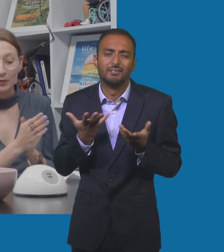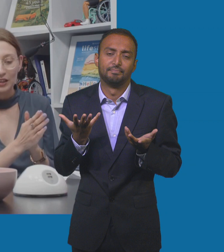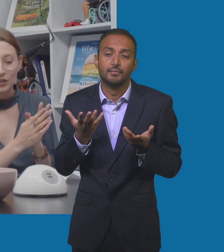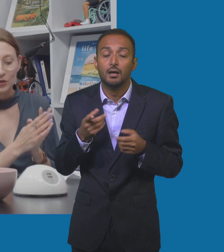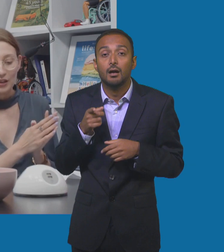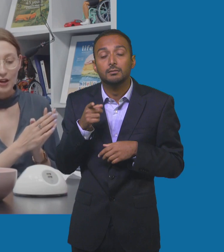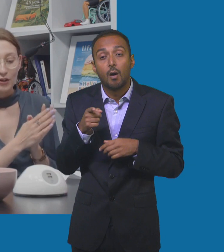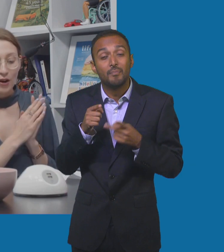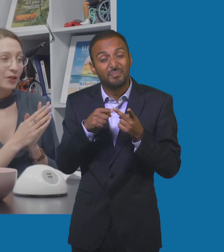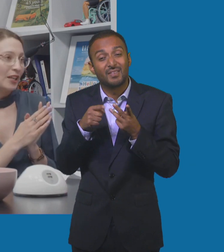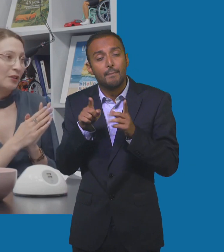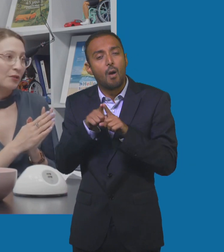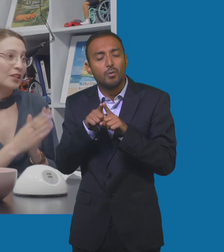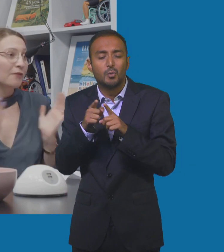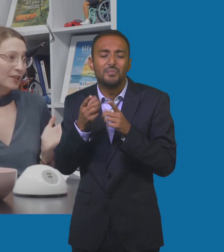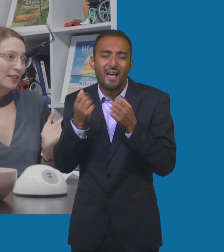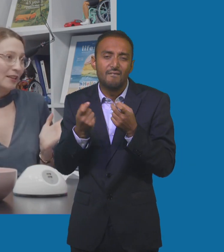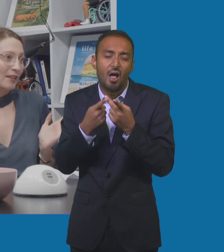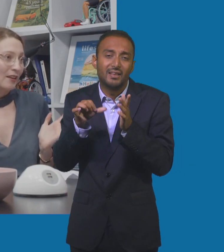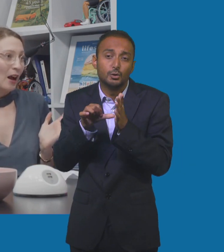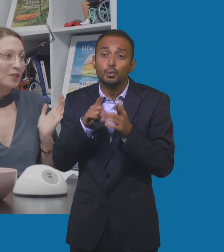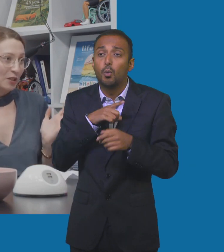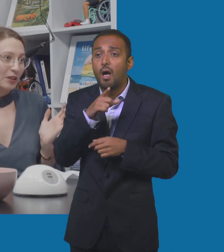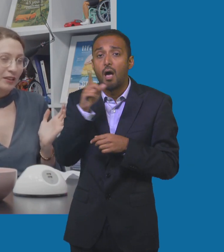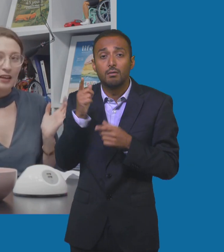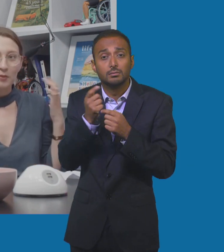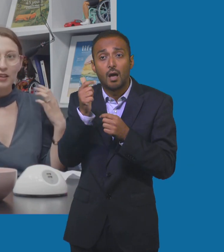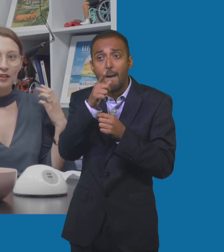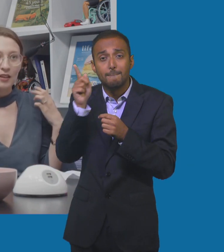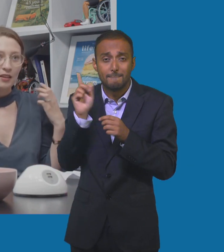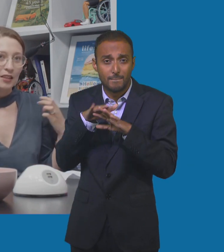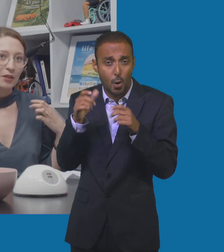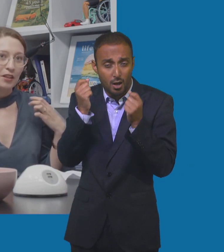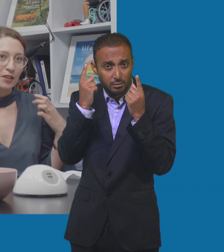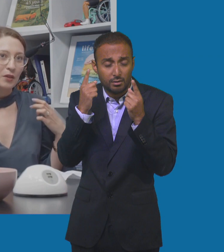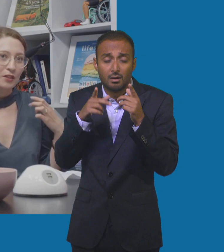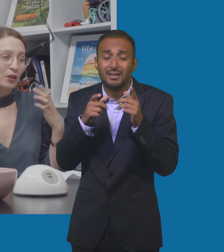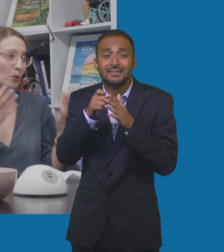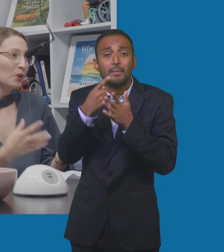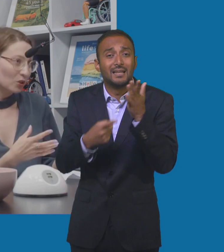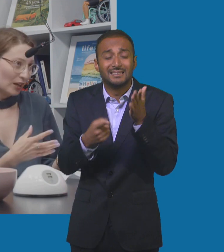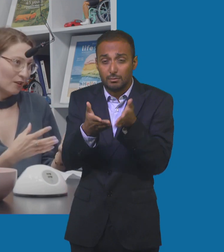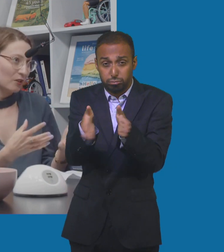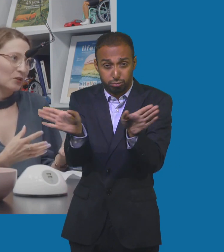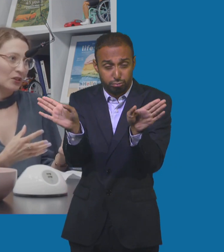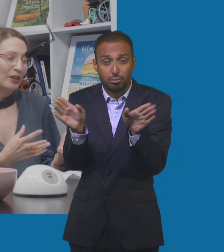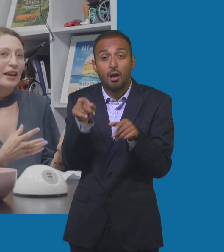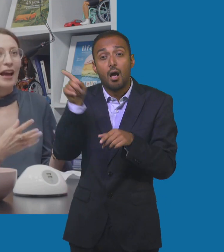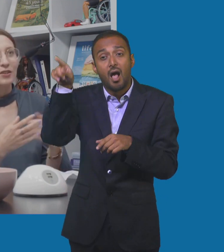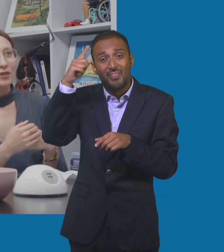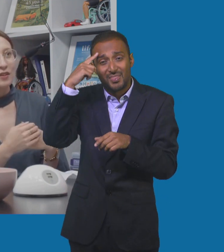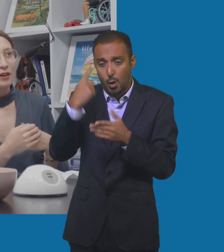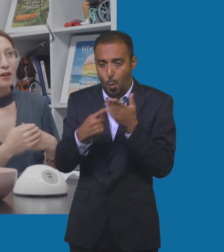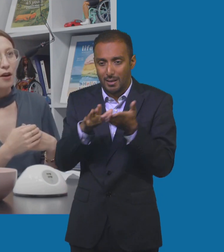issues, maybe with industry, not understanding the full diversity of disability and immediately thinking disability just means wheelchair